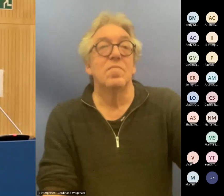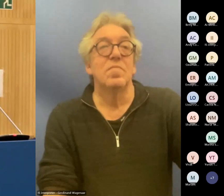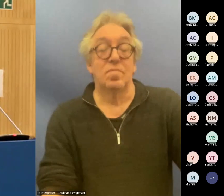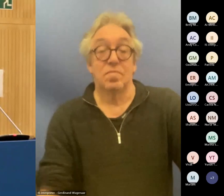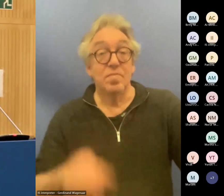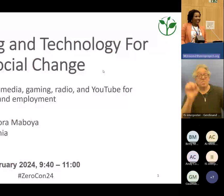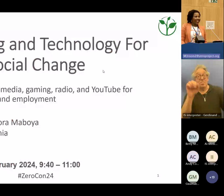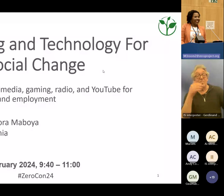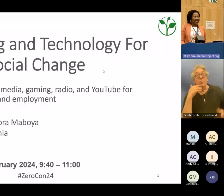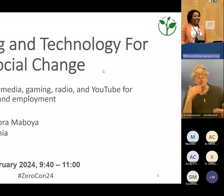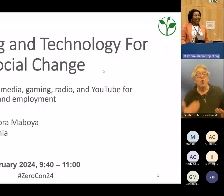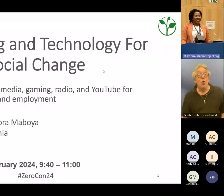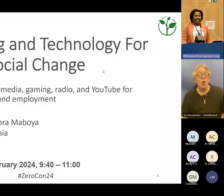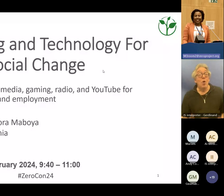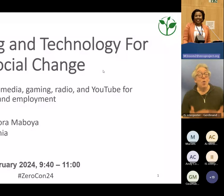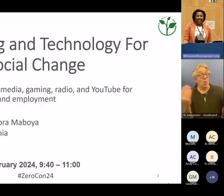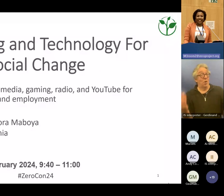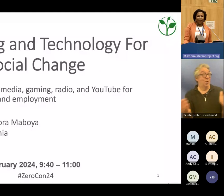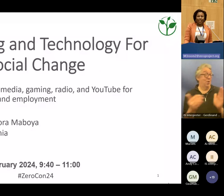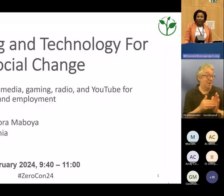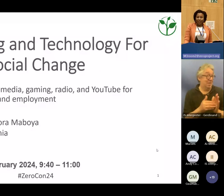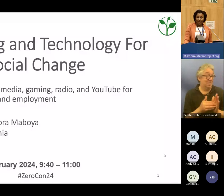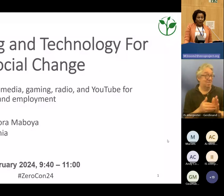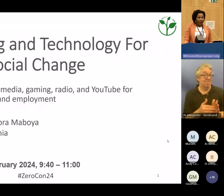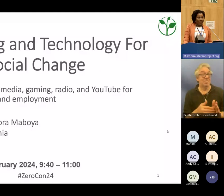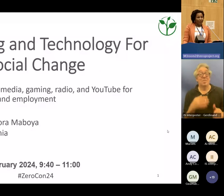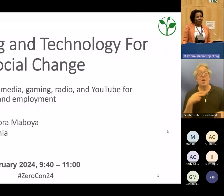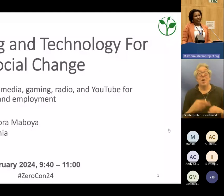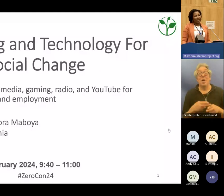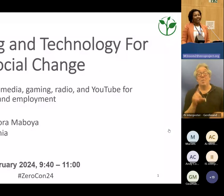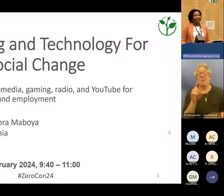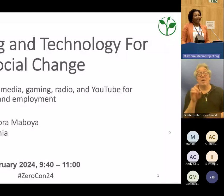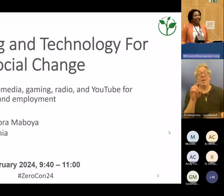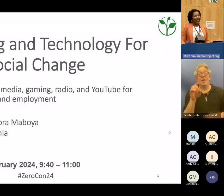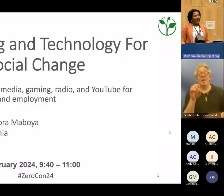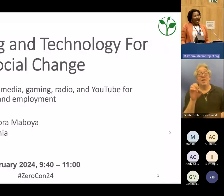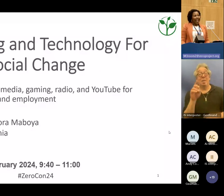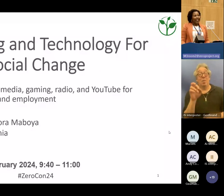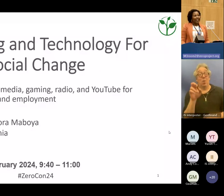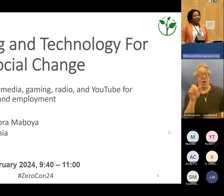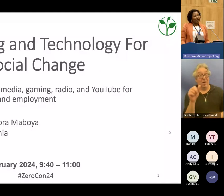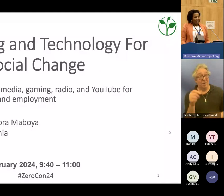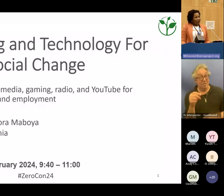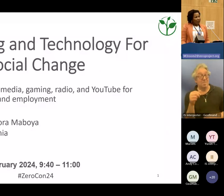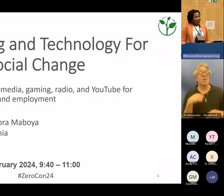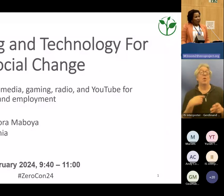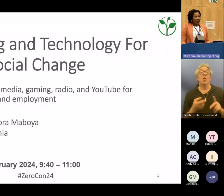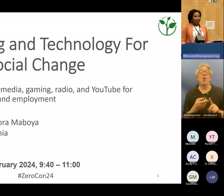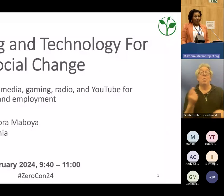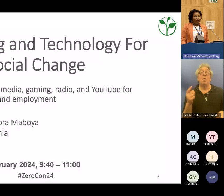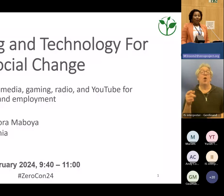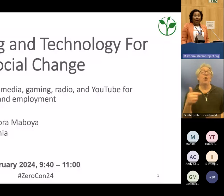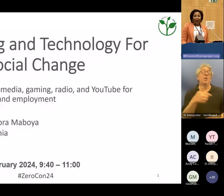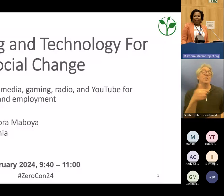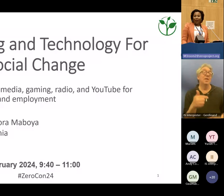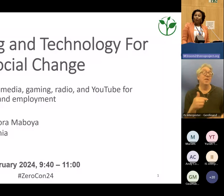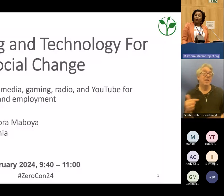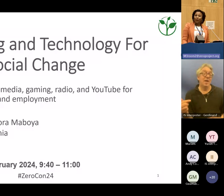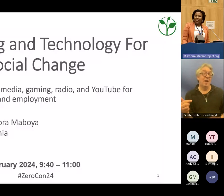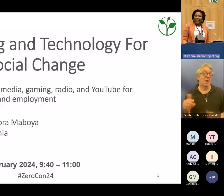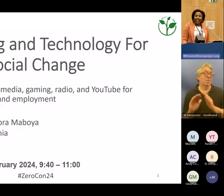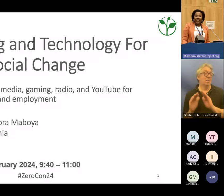Yes, good morning once again. As I said earlier, my name is Debora from TAI Tanzania. And today I'm going to talk about the